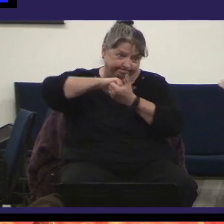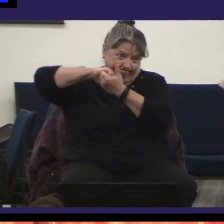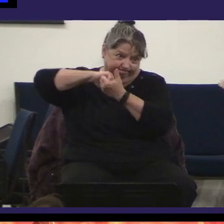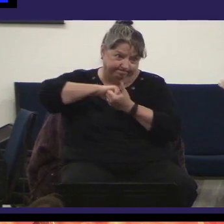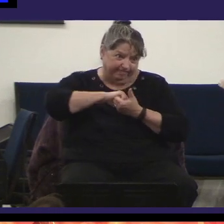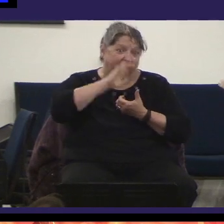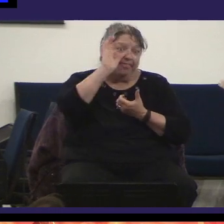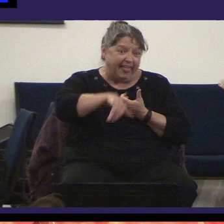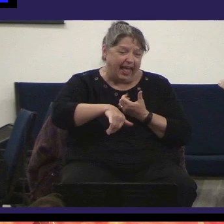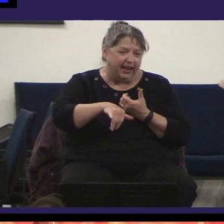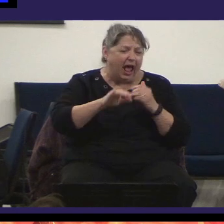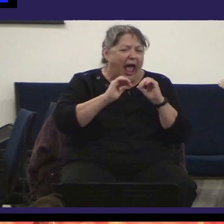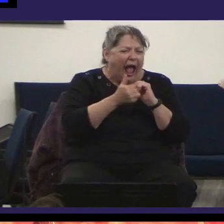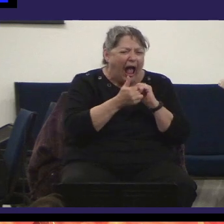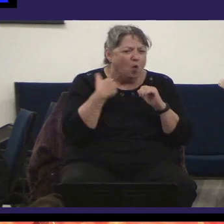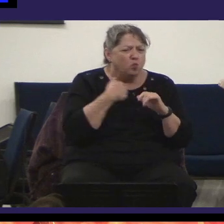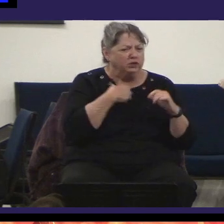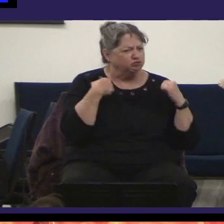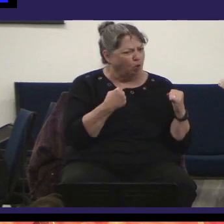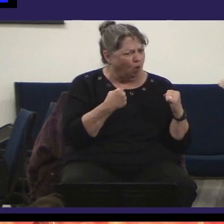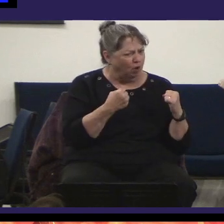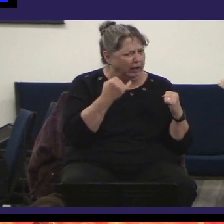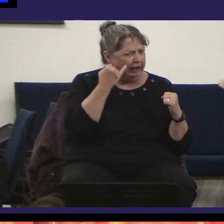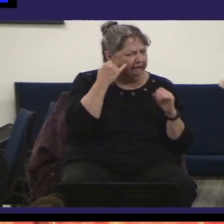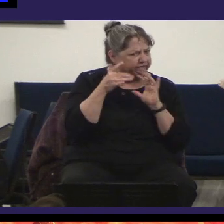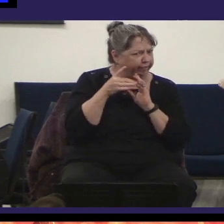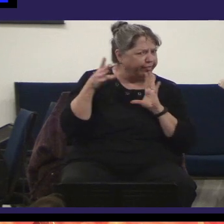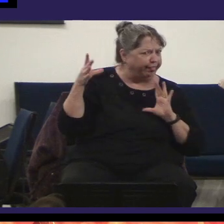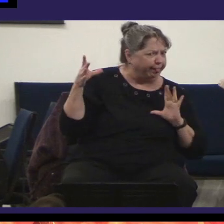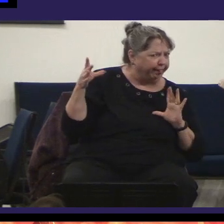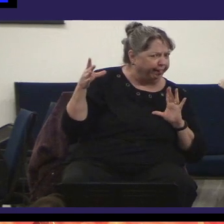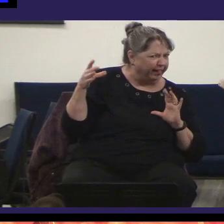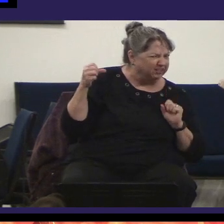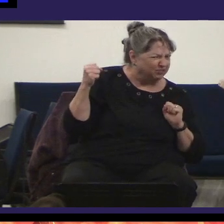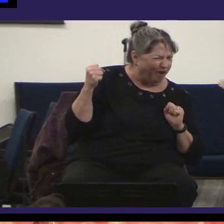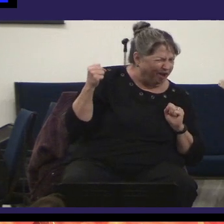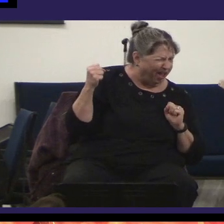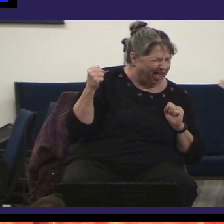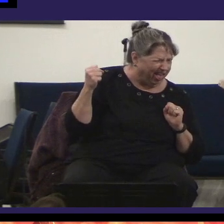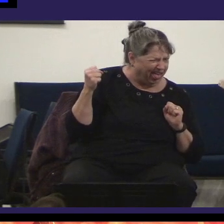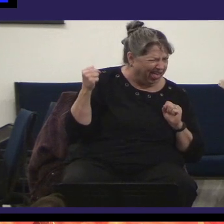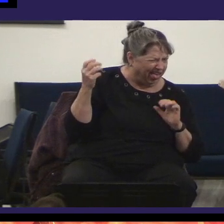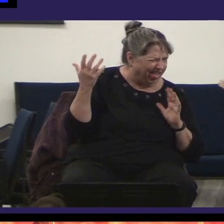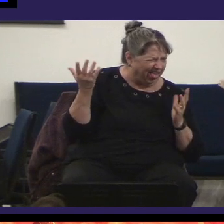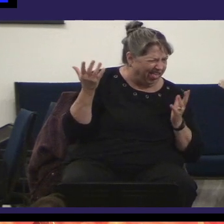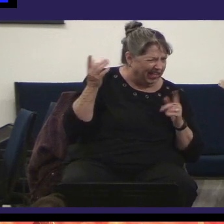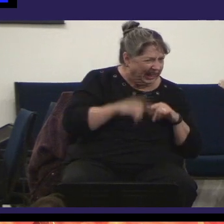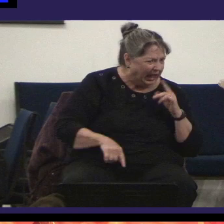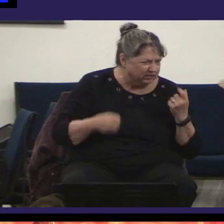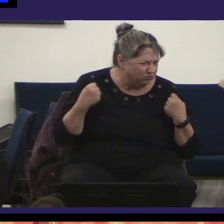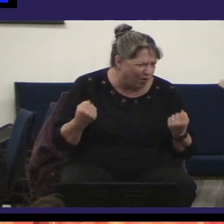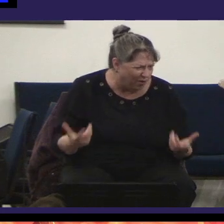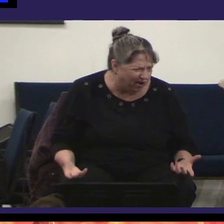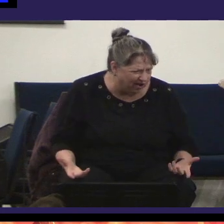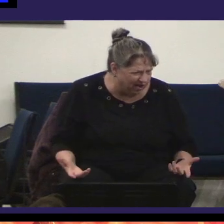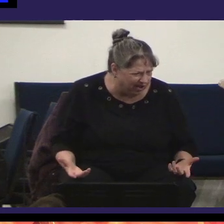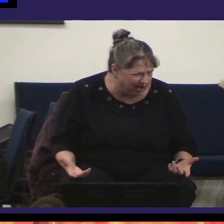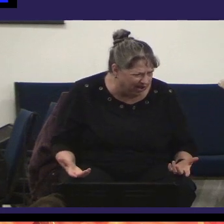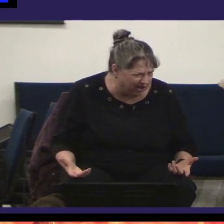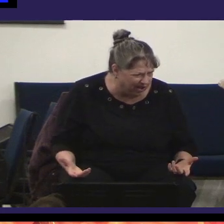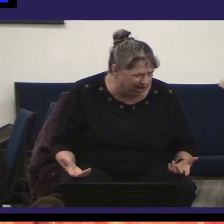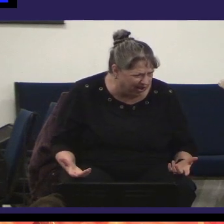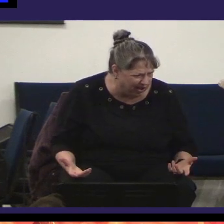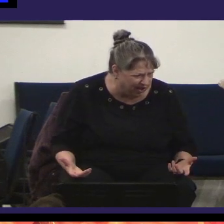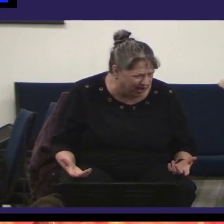in the Lord and in his mighty power. Make sure you're right with God. The armor of God would do